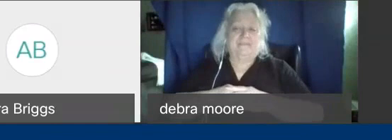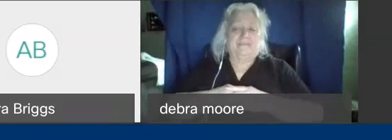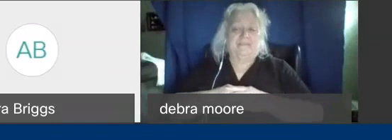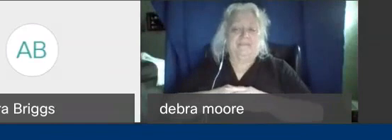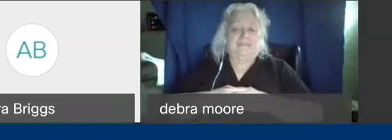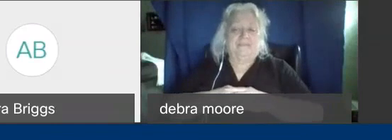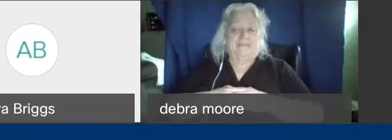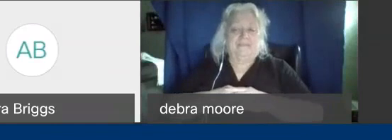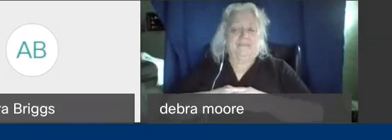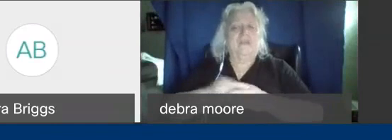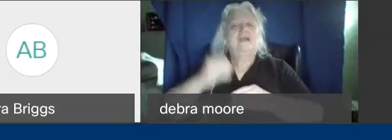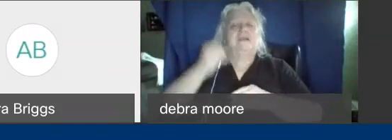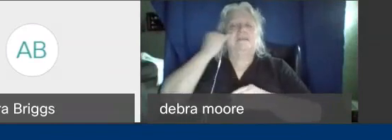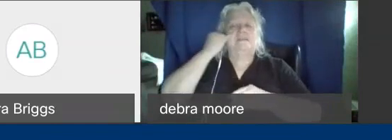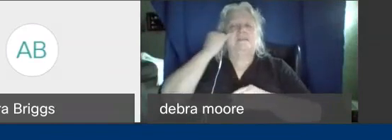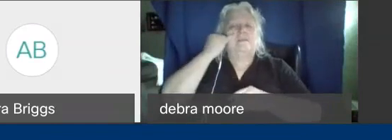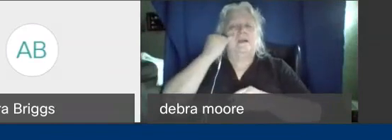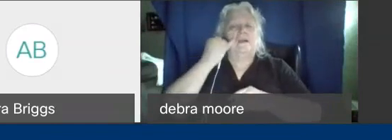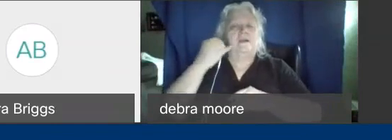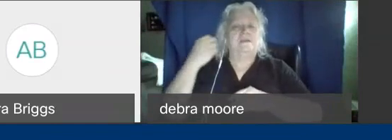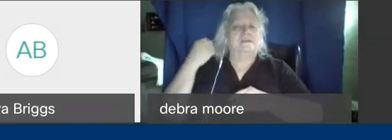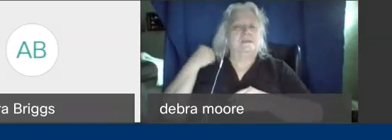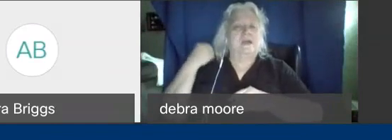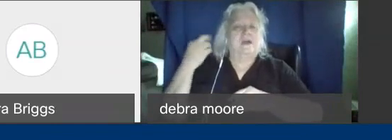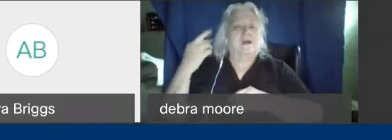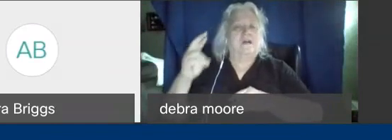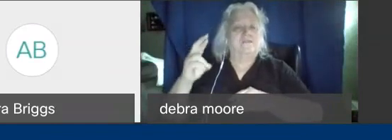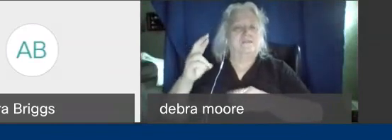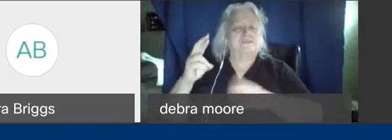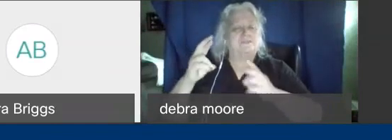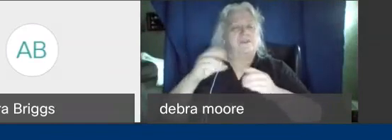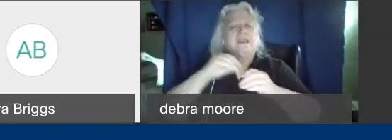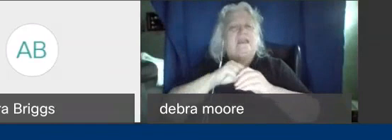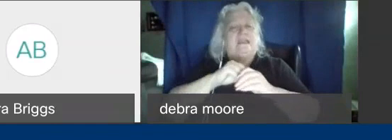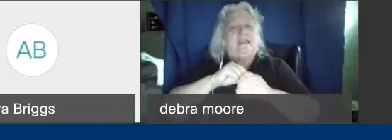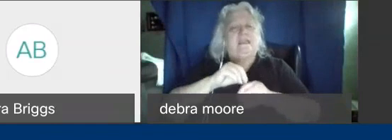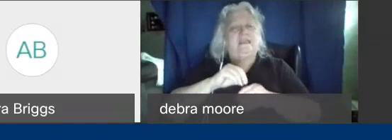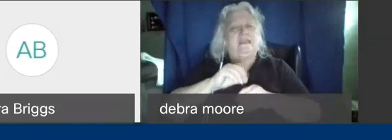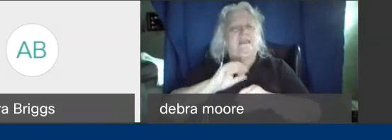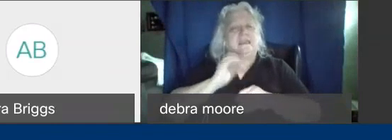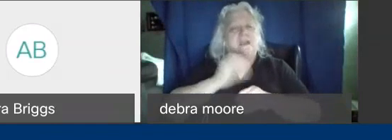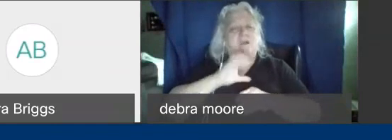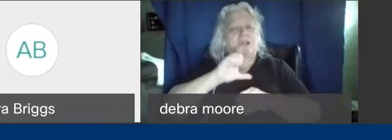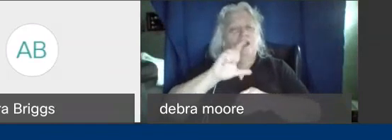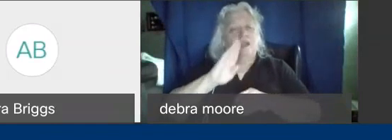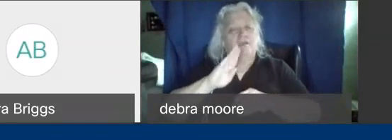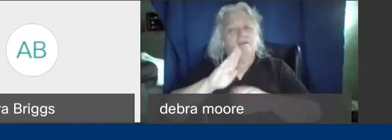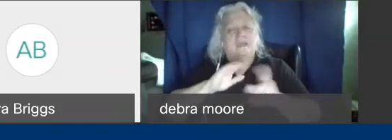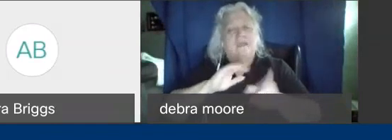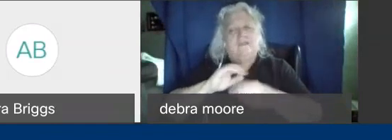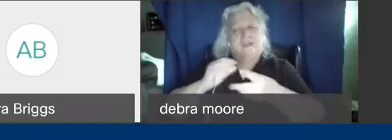if an officer is being harassed by another officer when they're trying to perform their